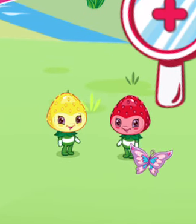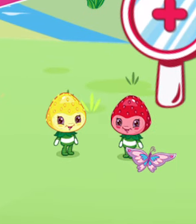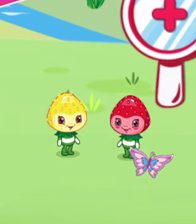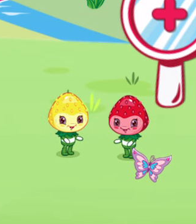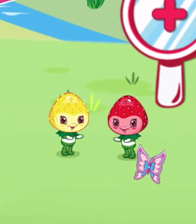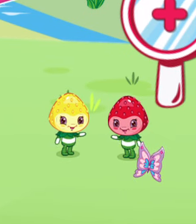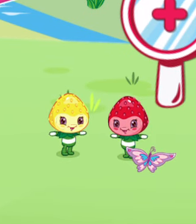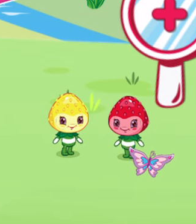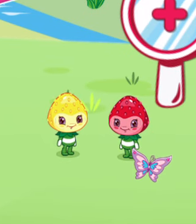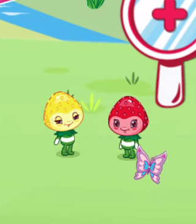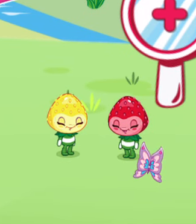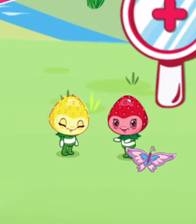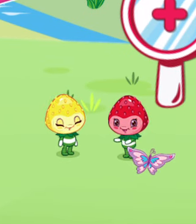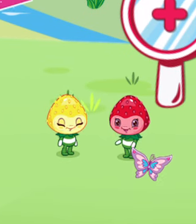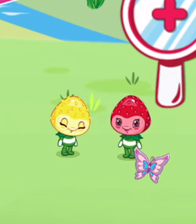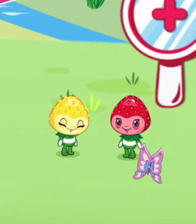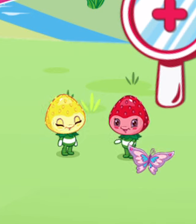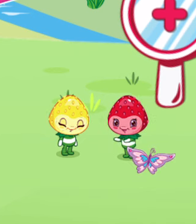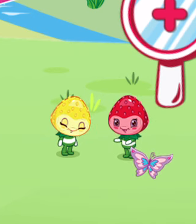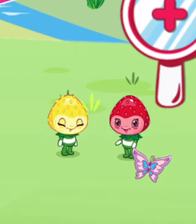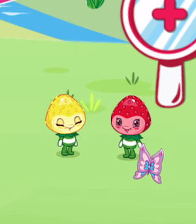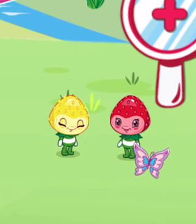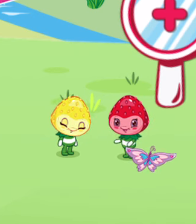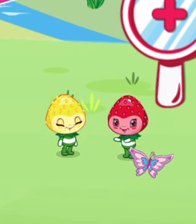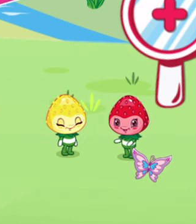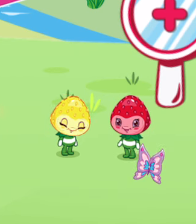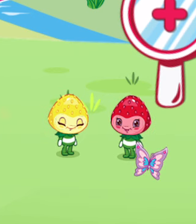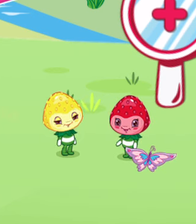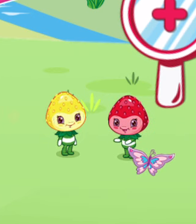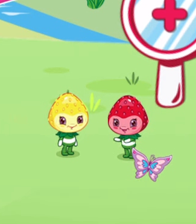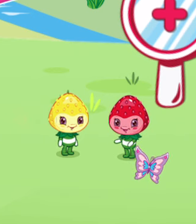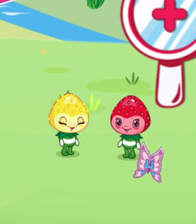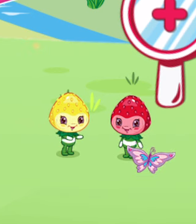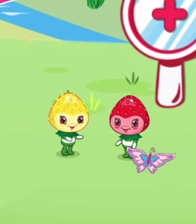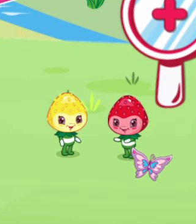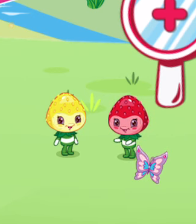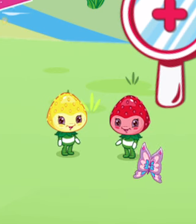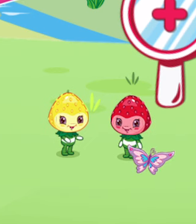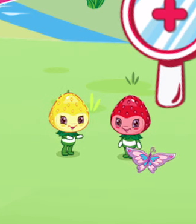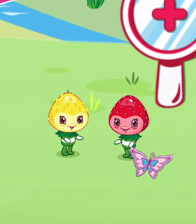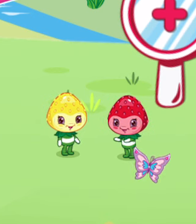You are one step closer to unlocking this cool reward.